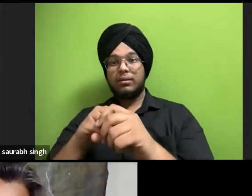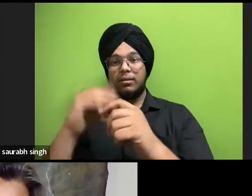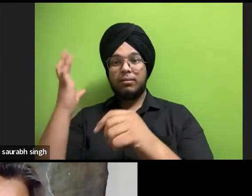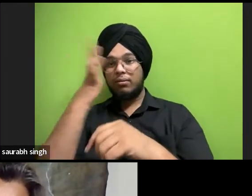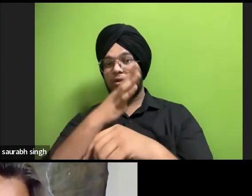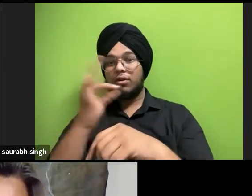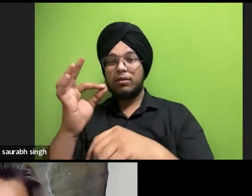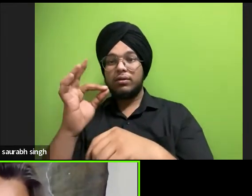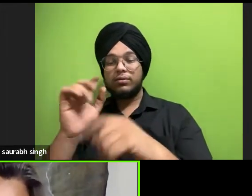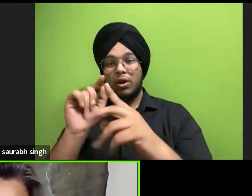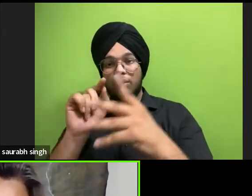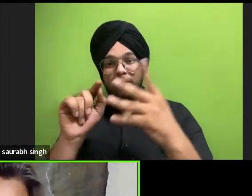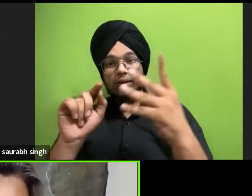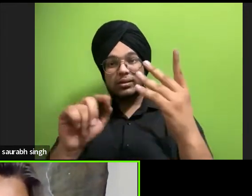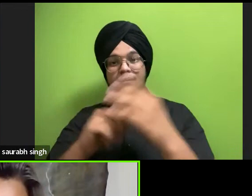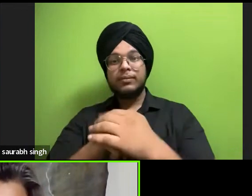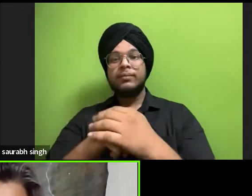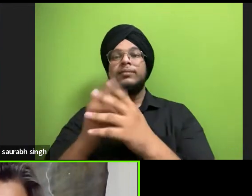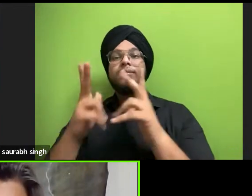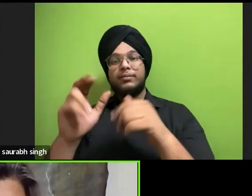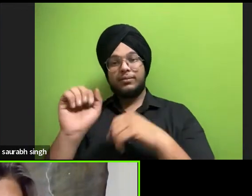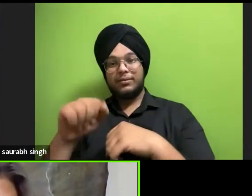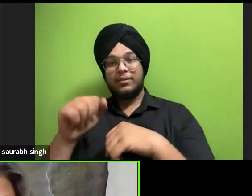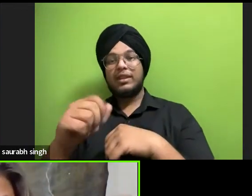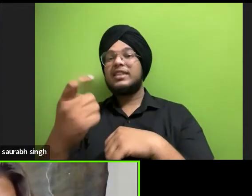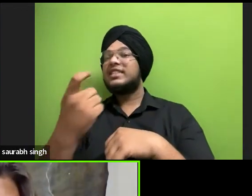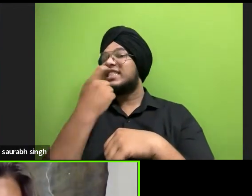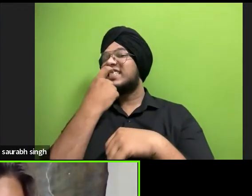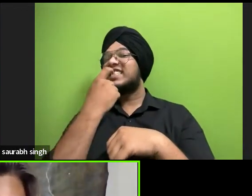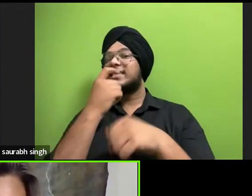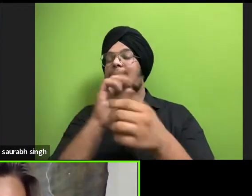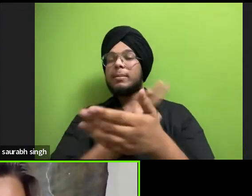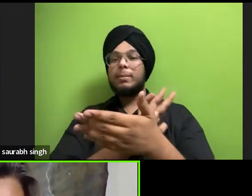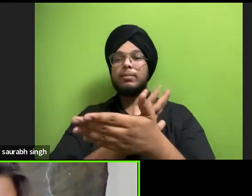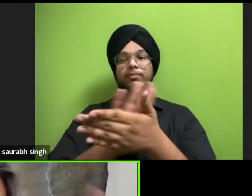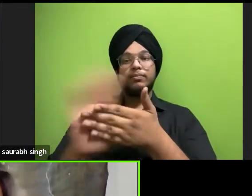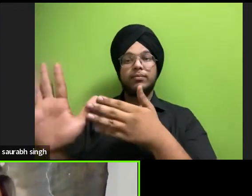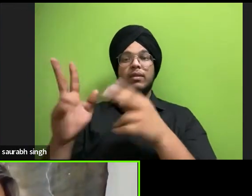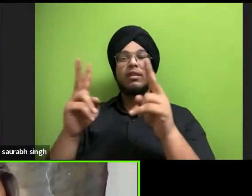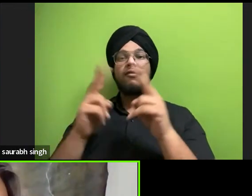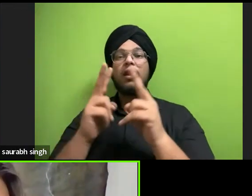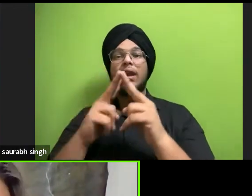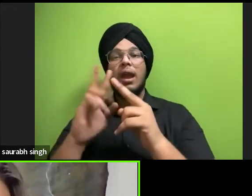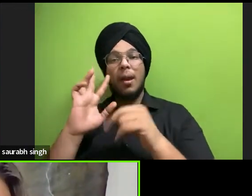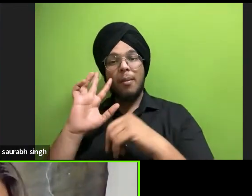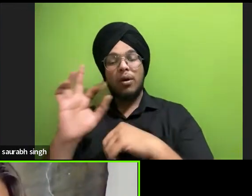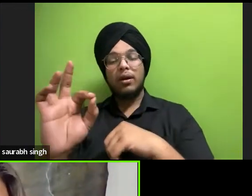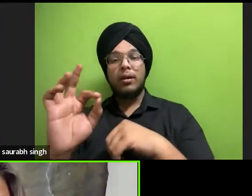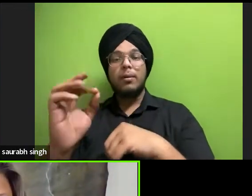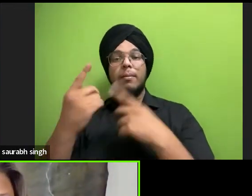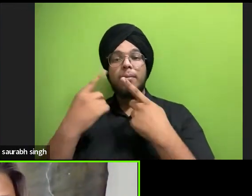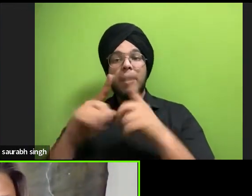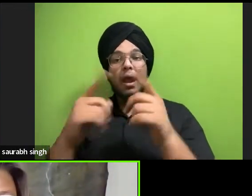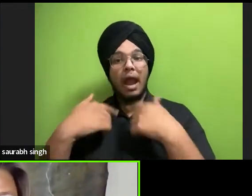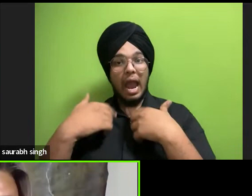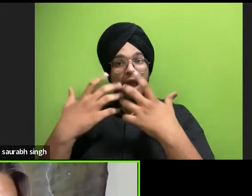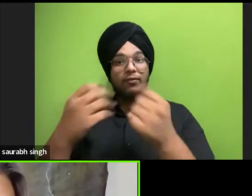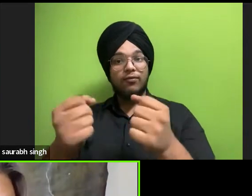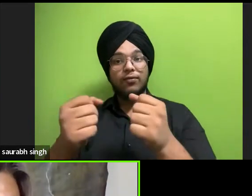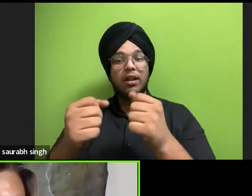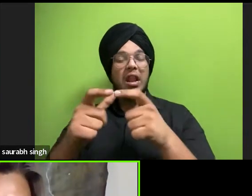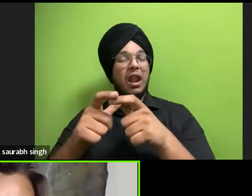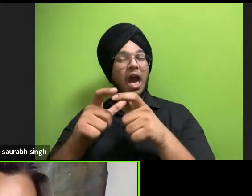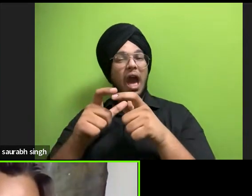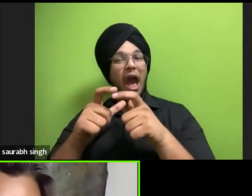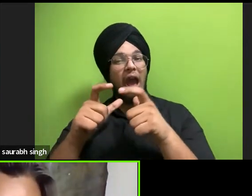terracotta pots. That's right, the whitewash, very important work. In fact, we have probably the largest collection